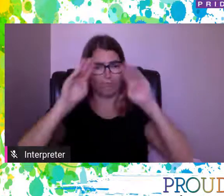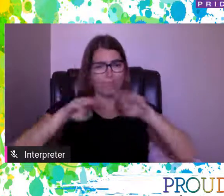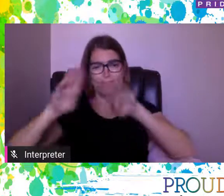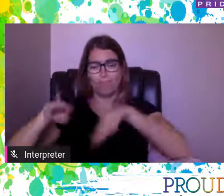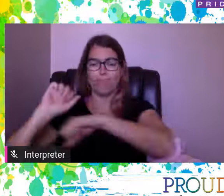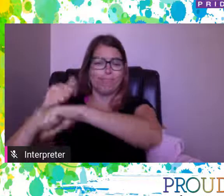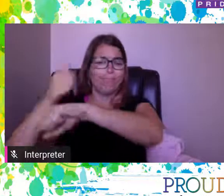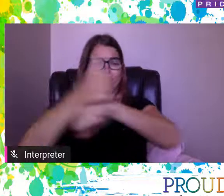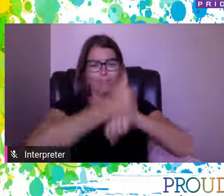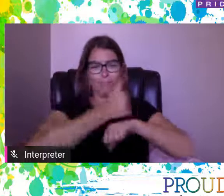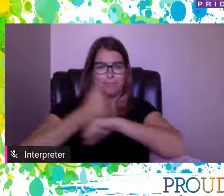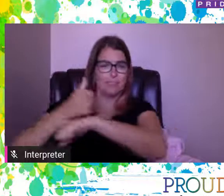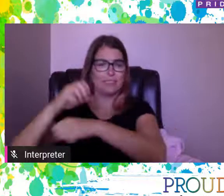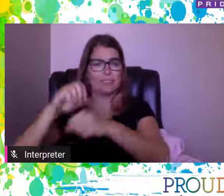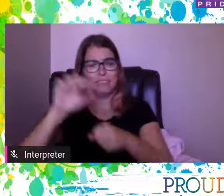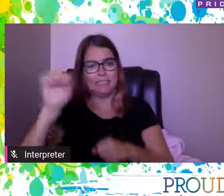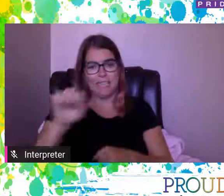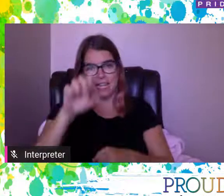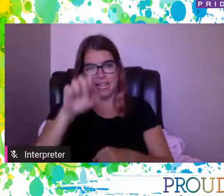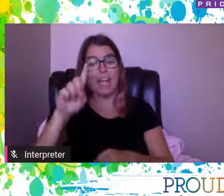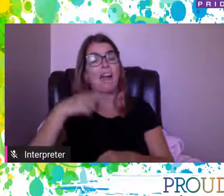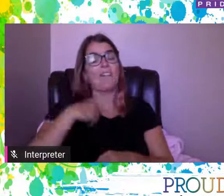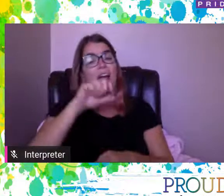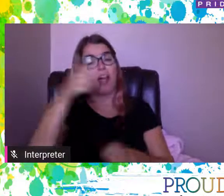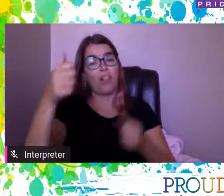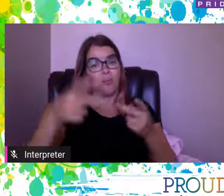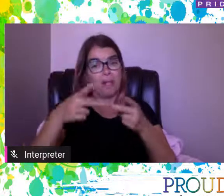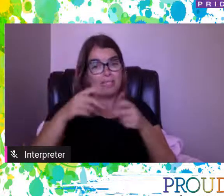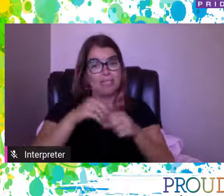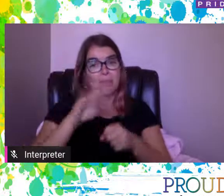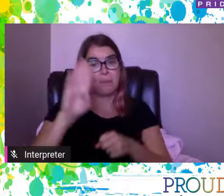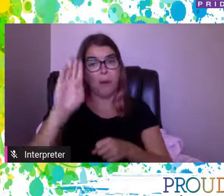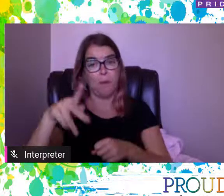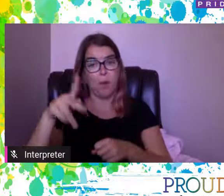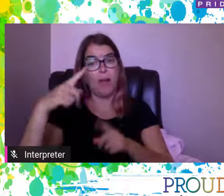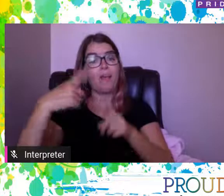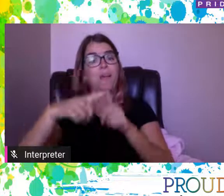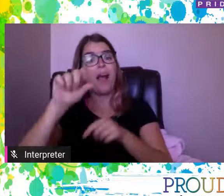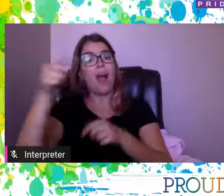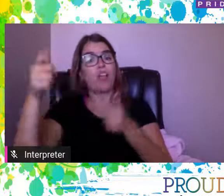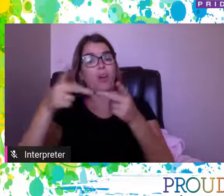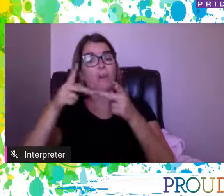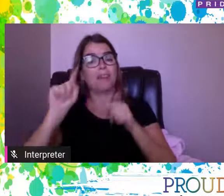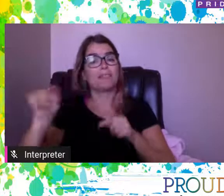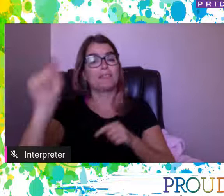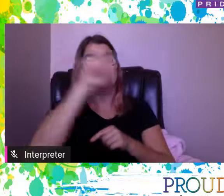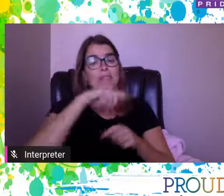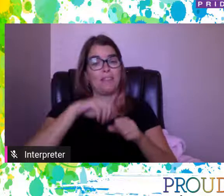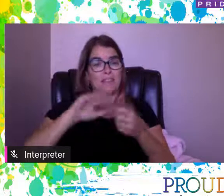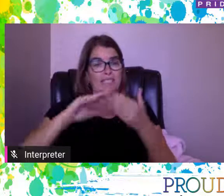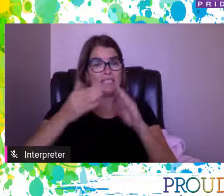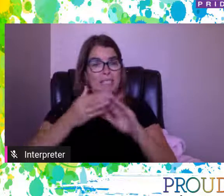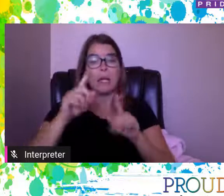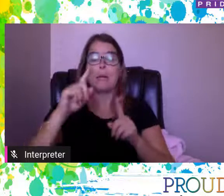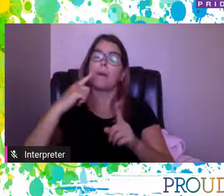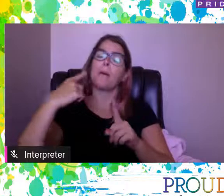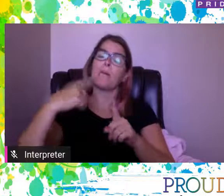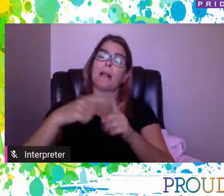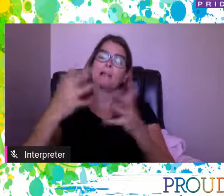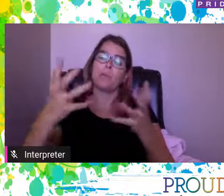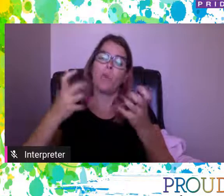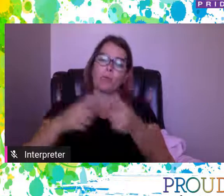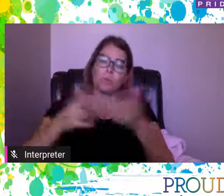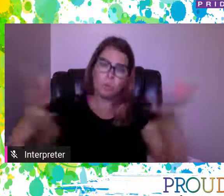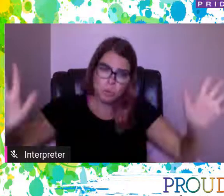folks in Balboa Park and also around the city. And I also want to lift up that